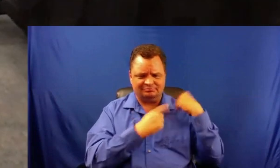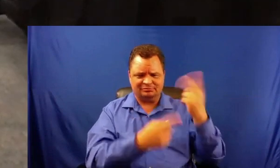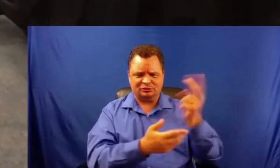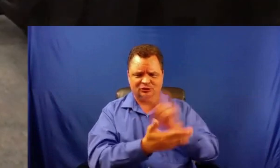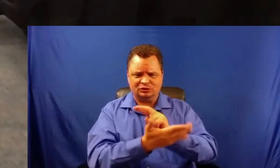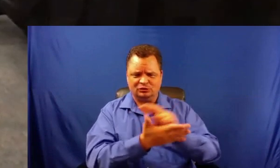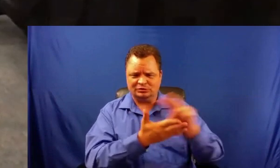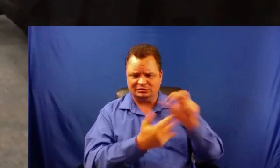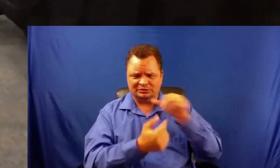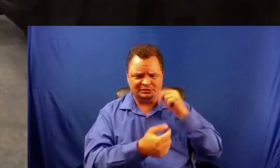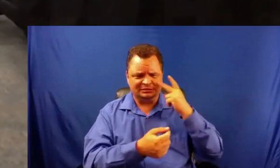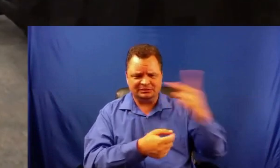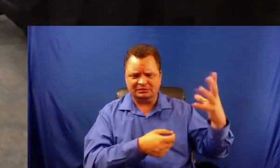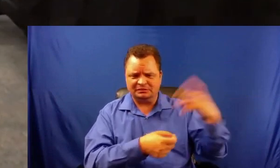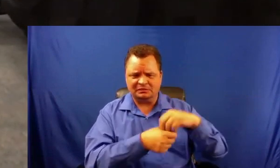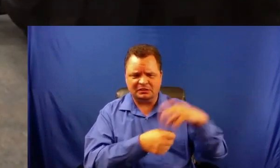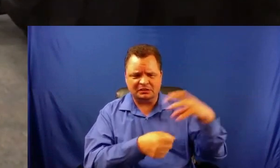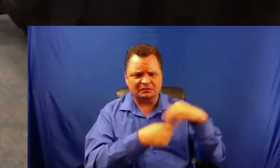two maybe dropped off?